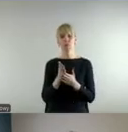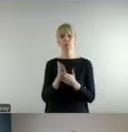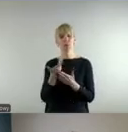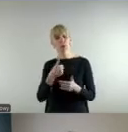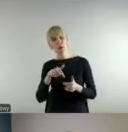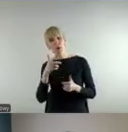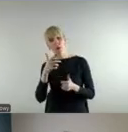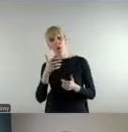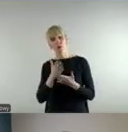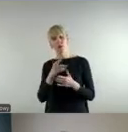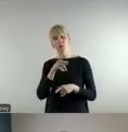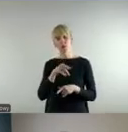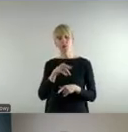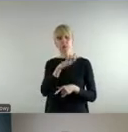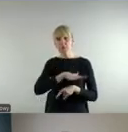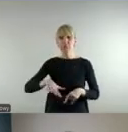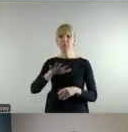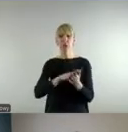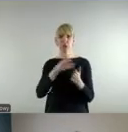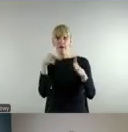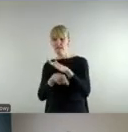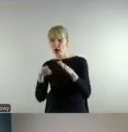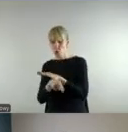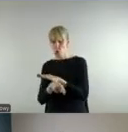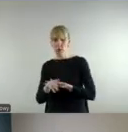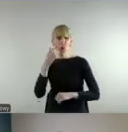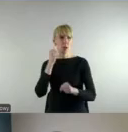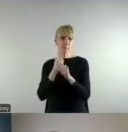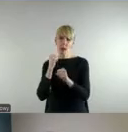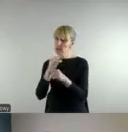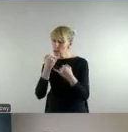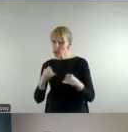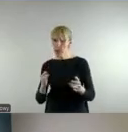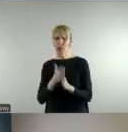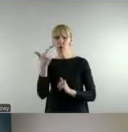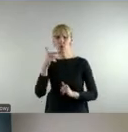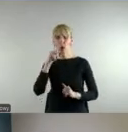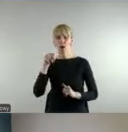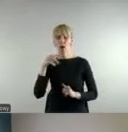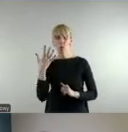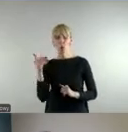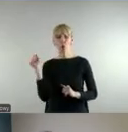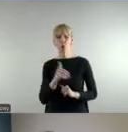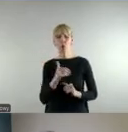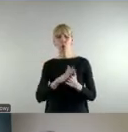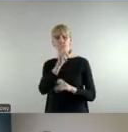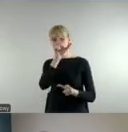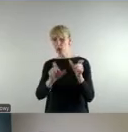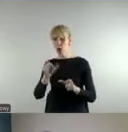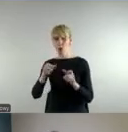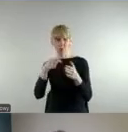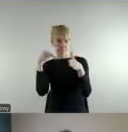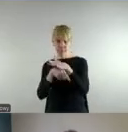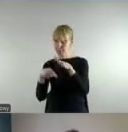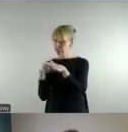this evacuation work with 2,500 evacuated from various areas, most central parts of